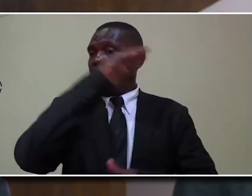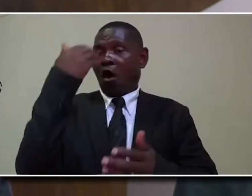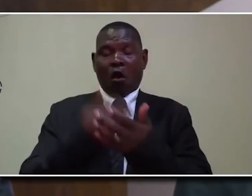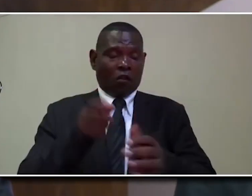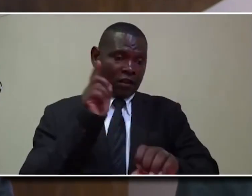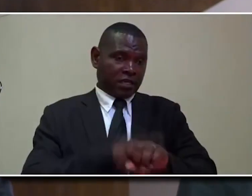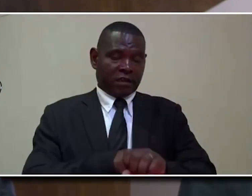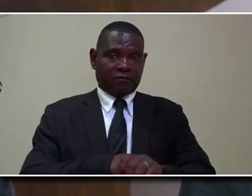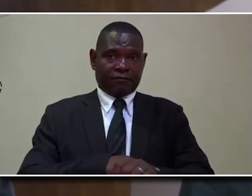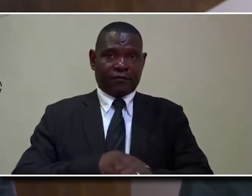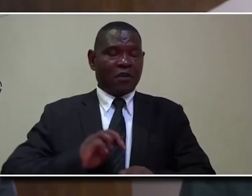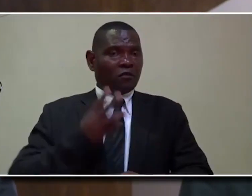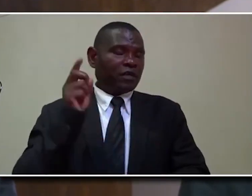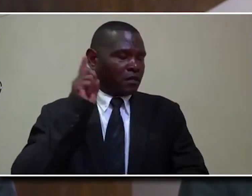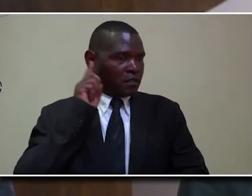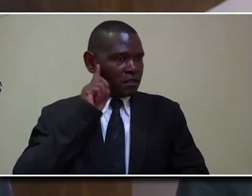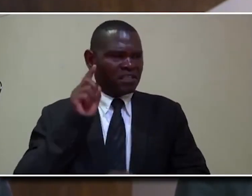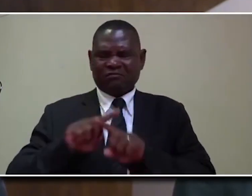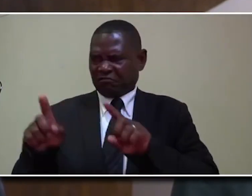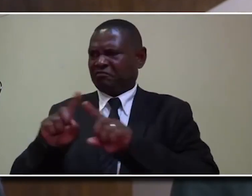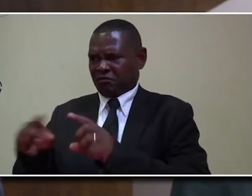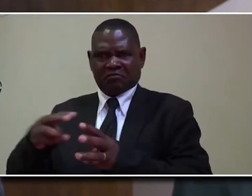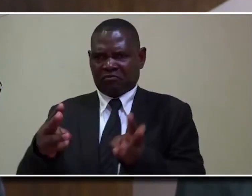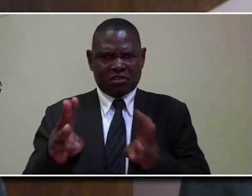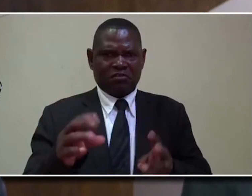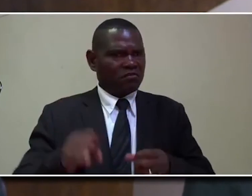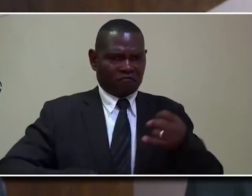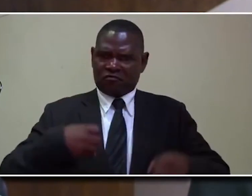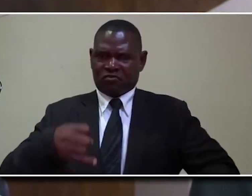We've also heard the various sources of joy.